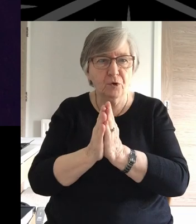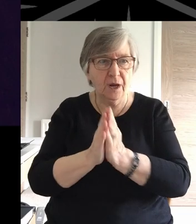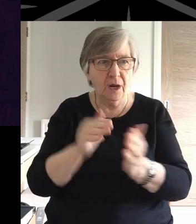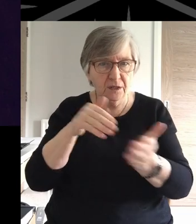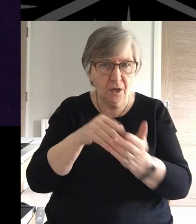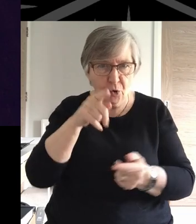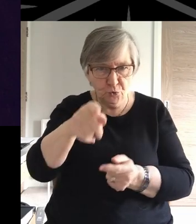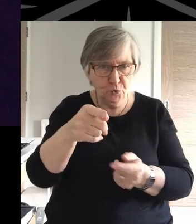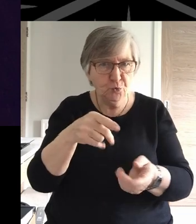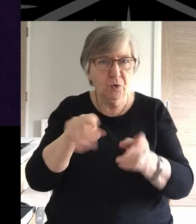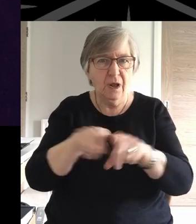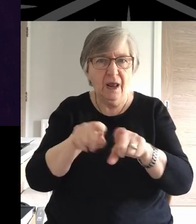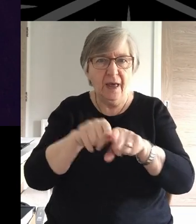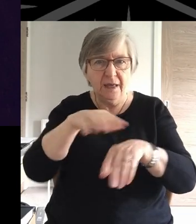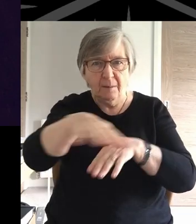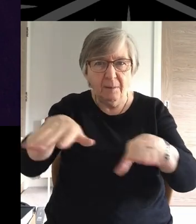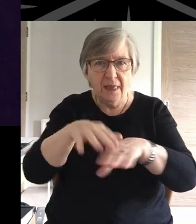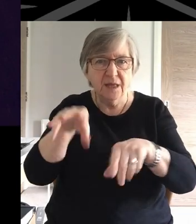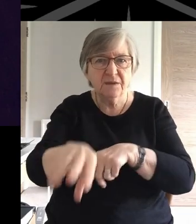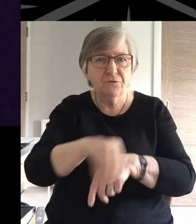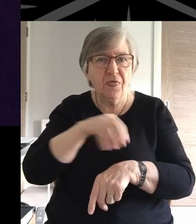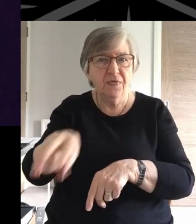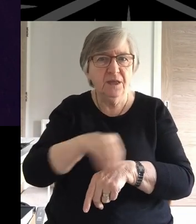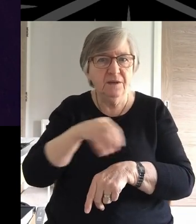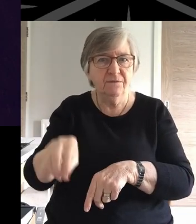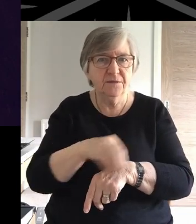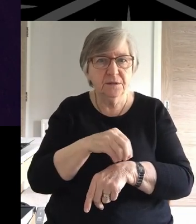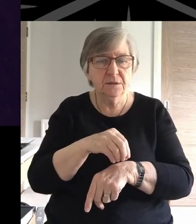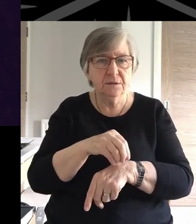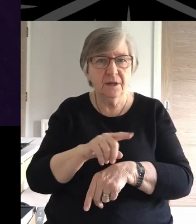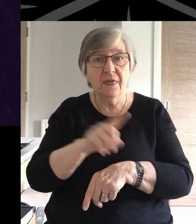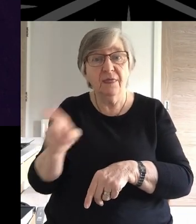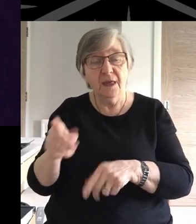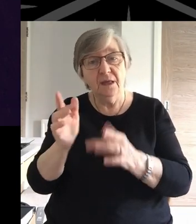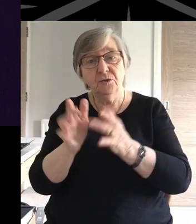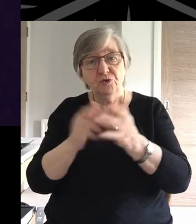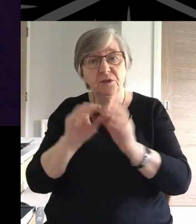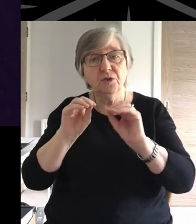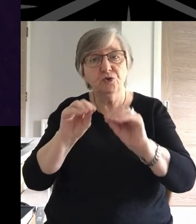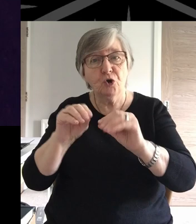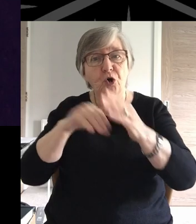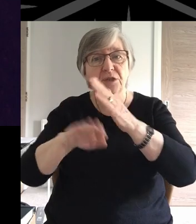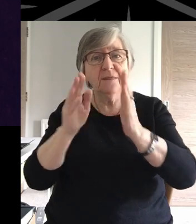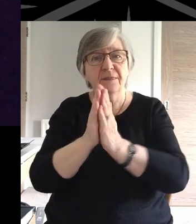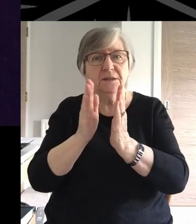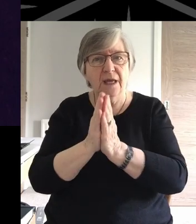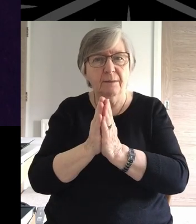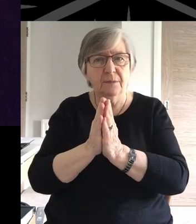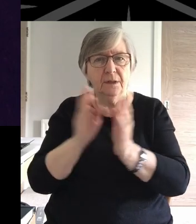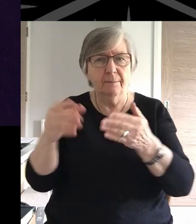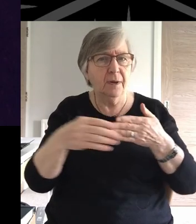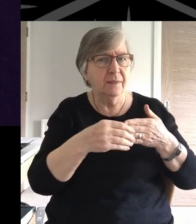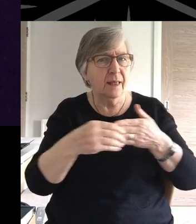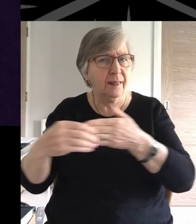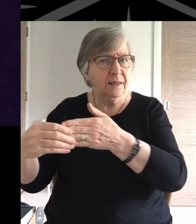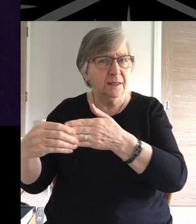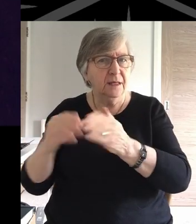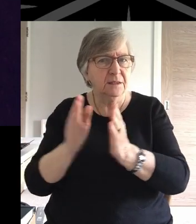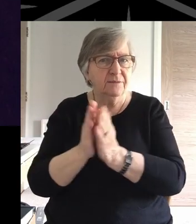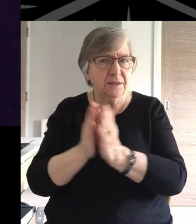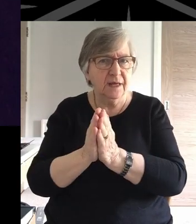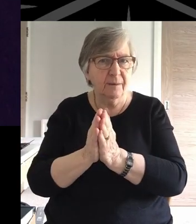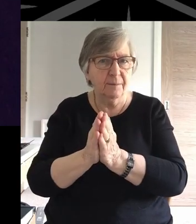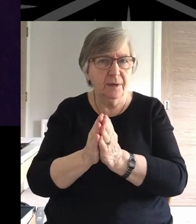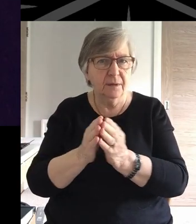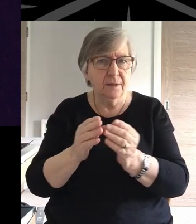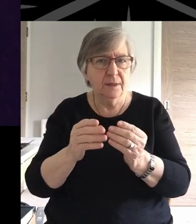den of thieves." After that, he taught daily in the temple, but the leading priests, the teachers of religious